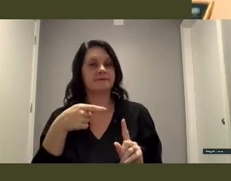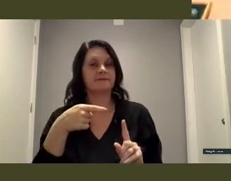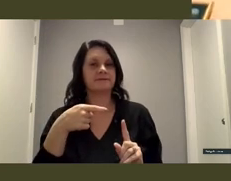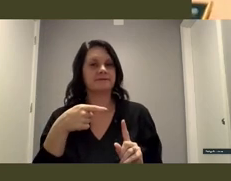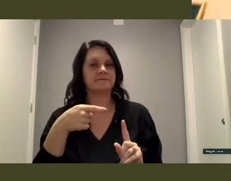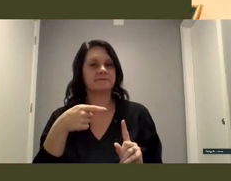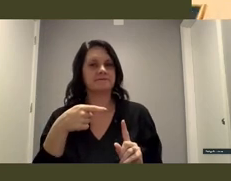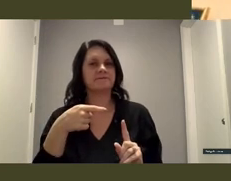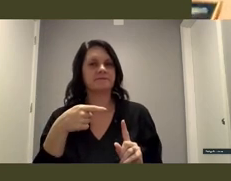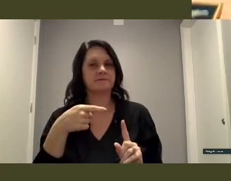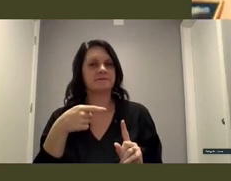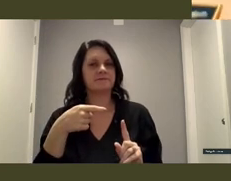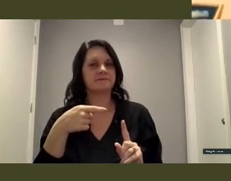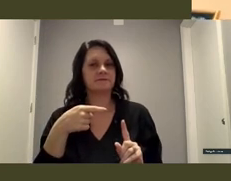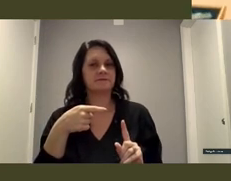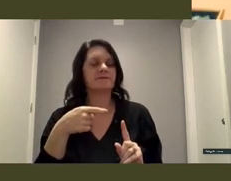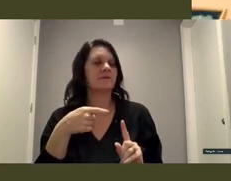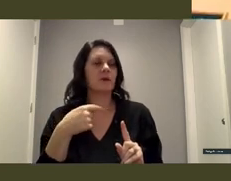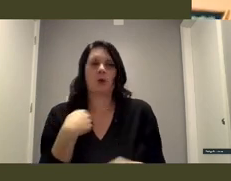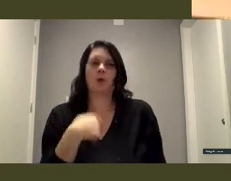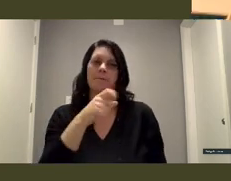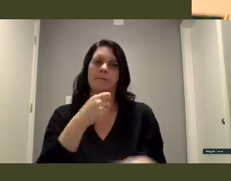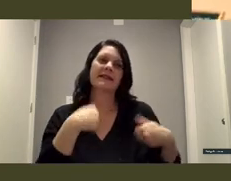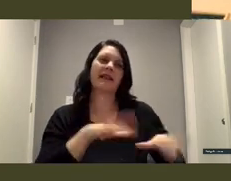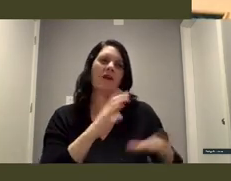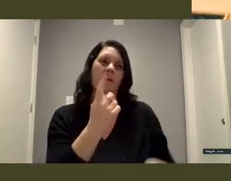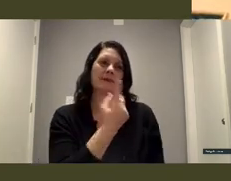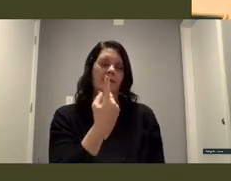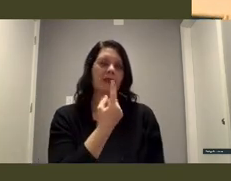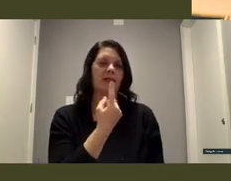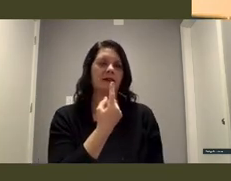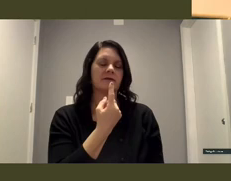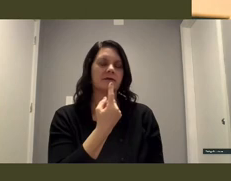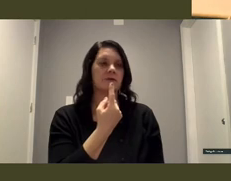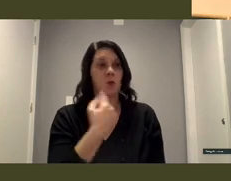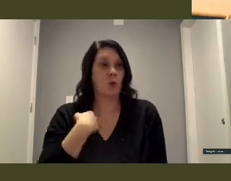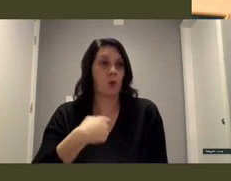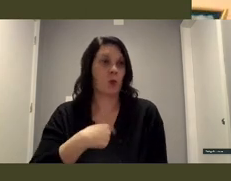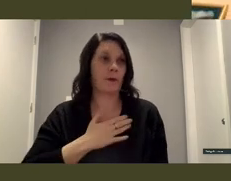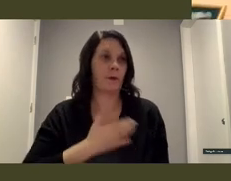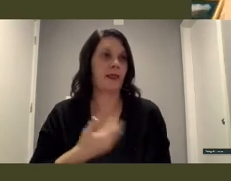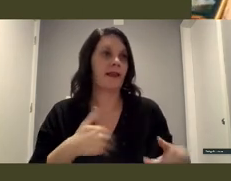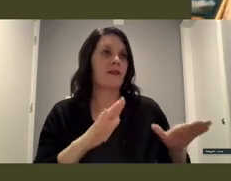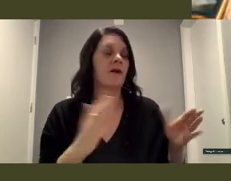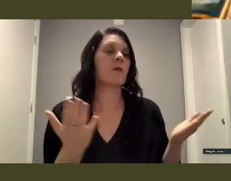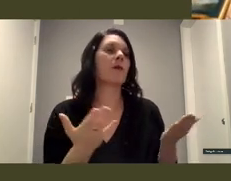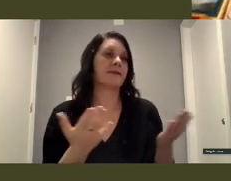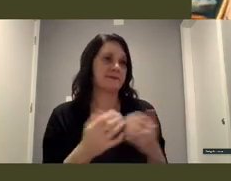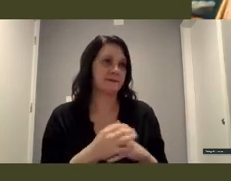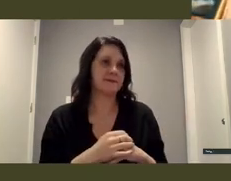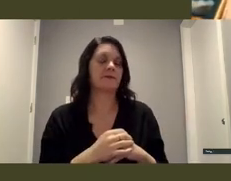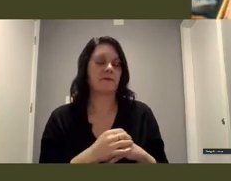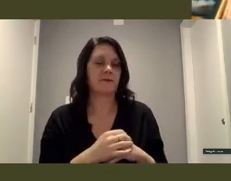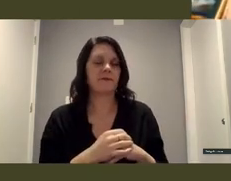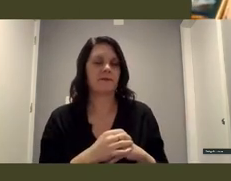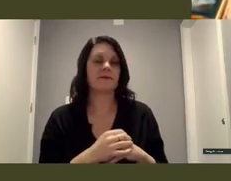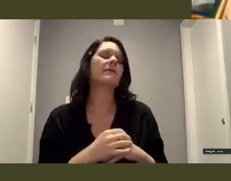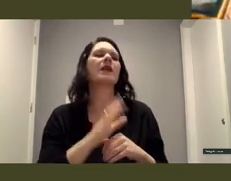to giving up something, what are we willing to give up? You know, and similarly, when we look at our